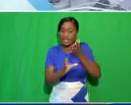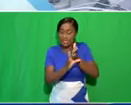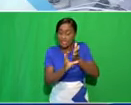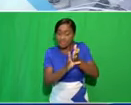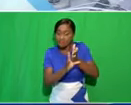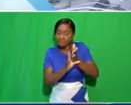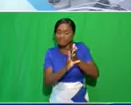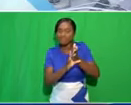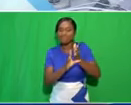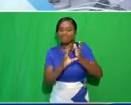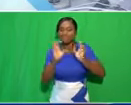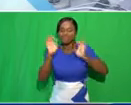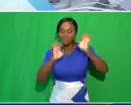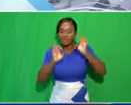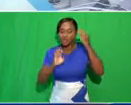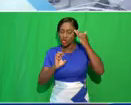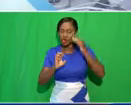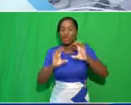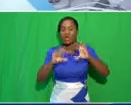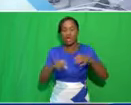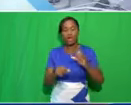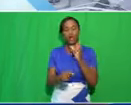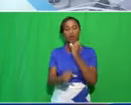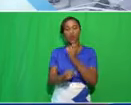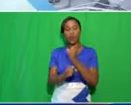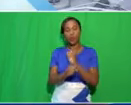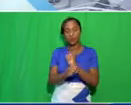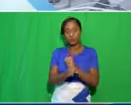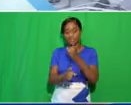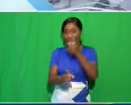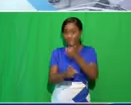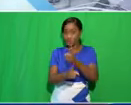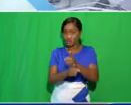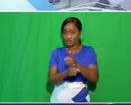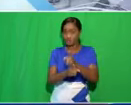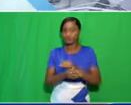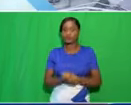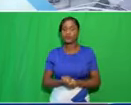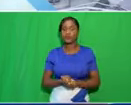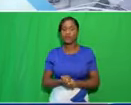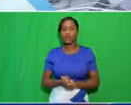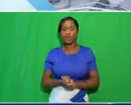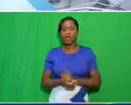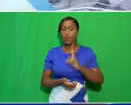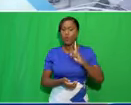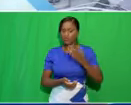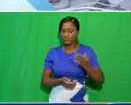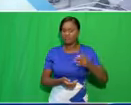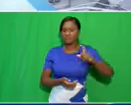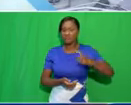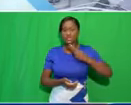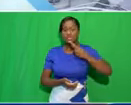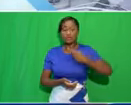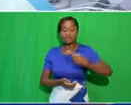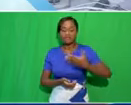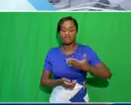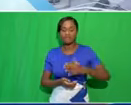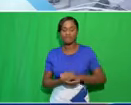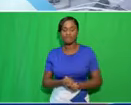assessment, so that they'll be able to function effectively. One of the things I also want to note is that because of